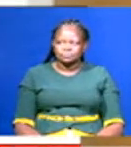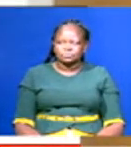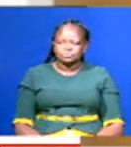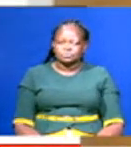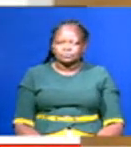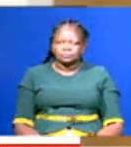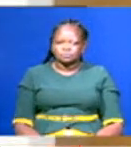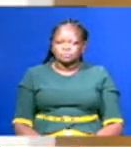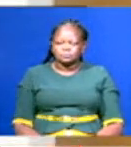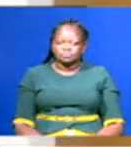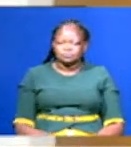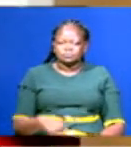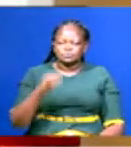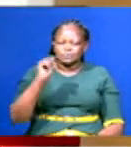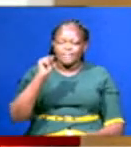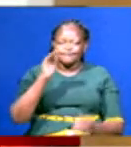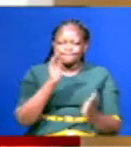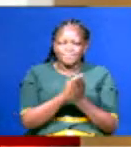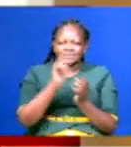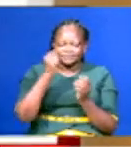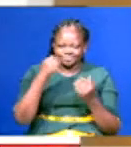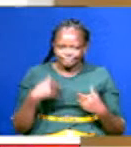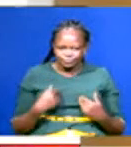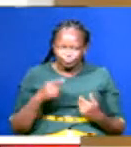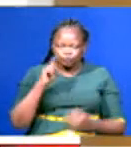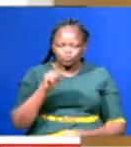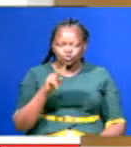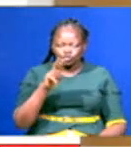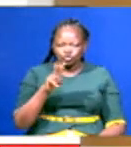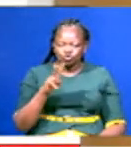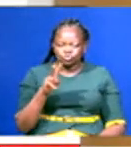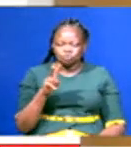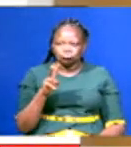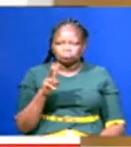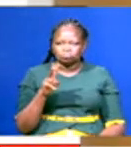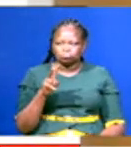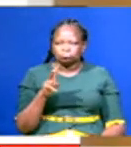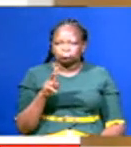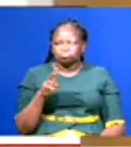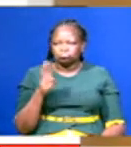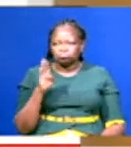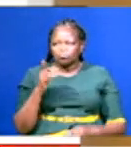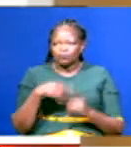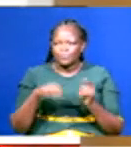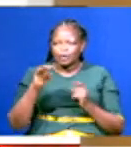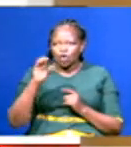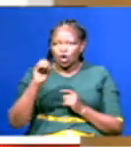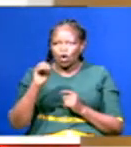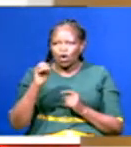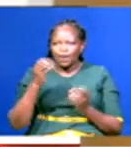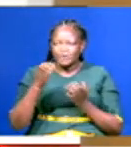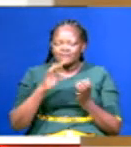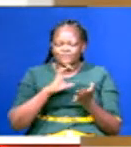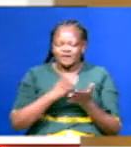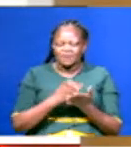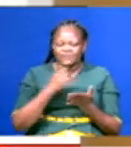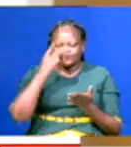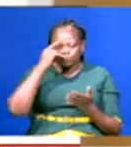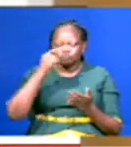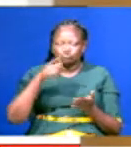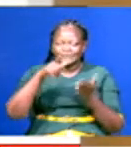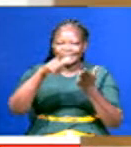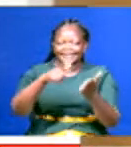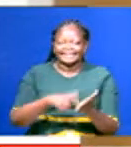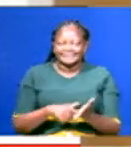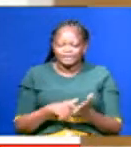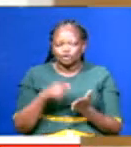Absa Bank Kenya has secured 1.26 billion shillings from Eco Business Fund for onward lending to domestic